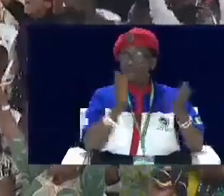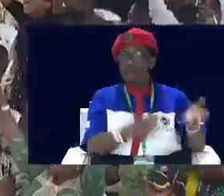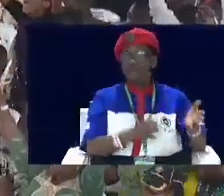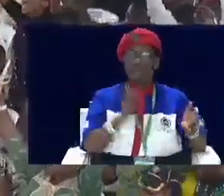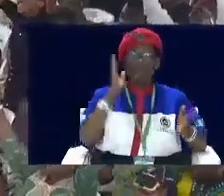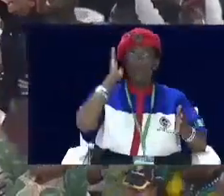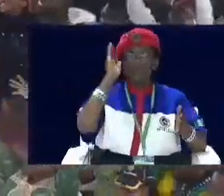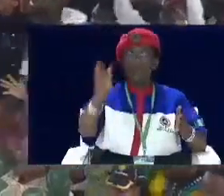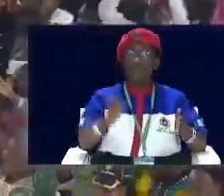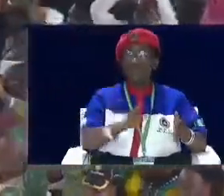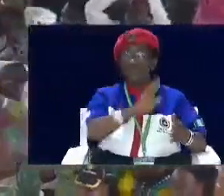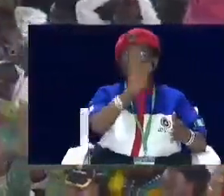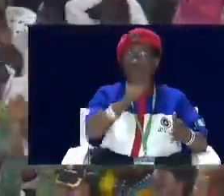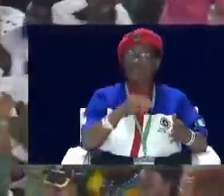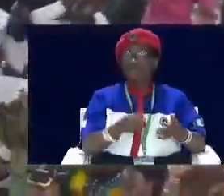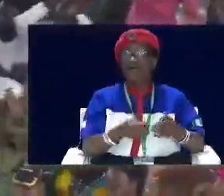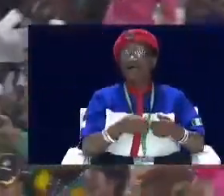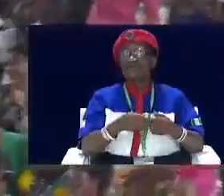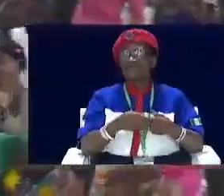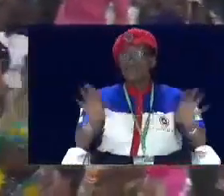láéláé.